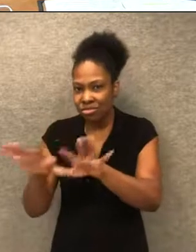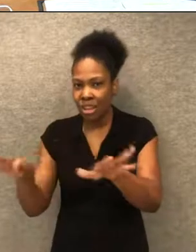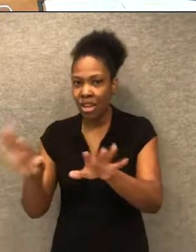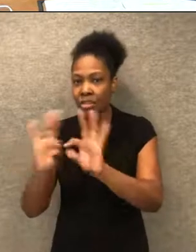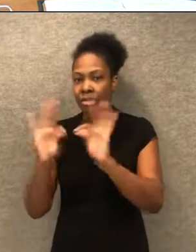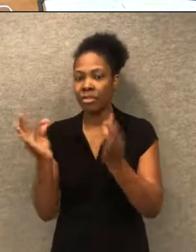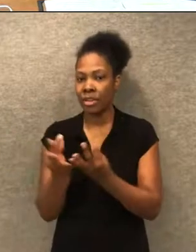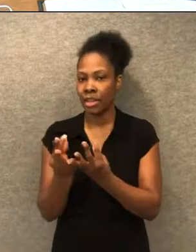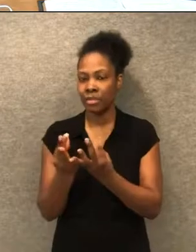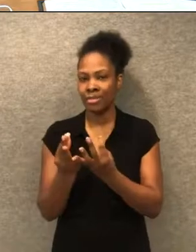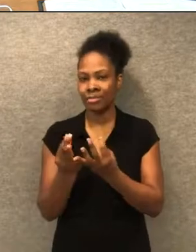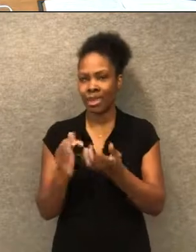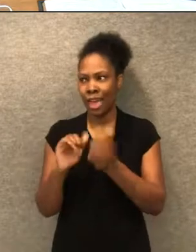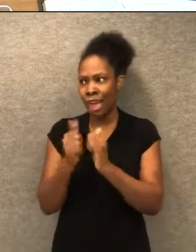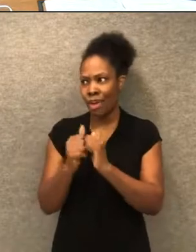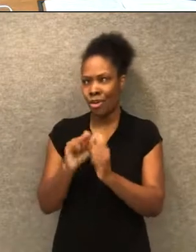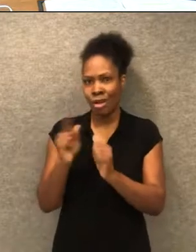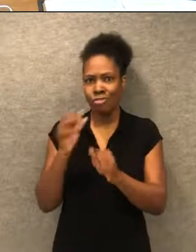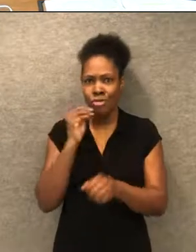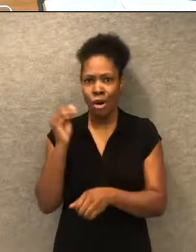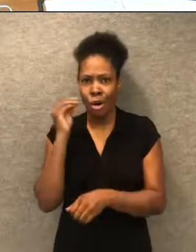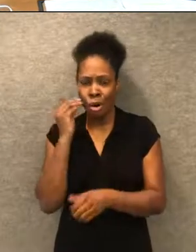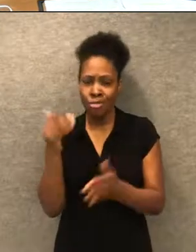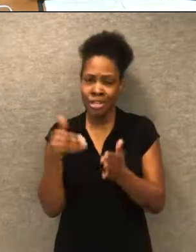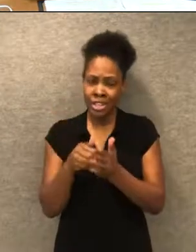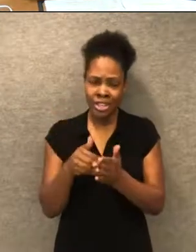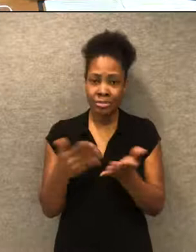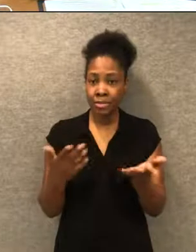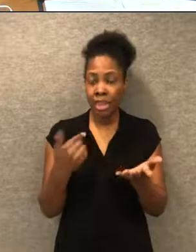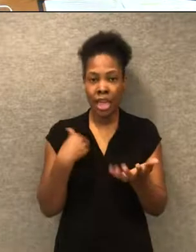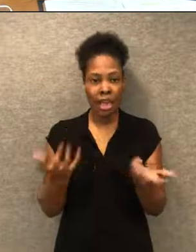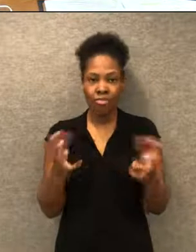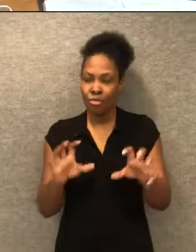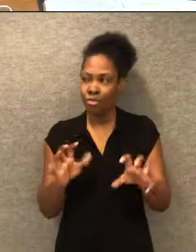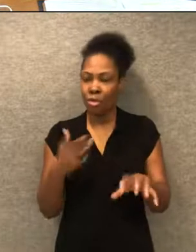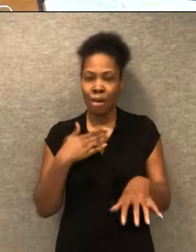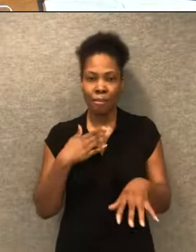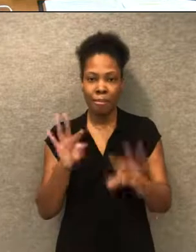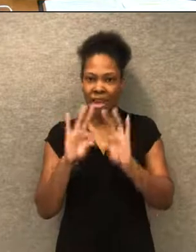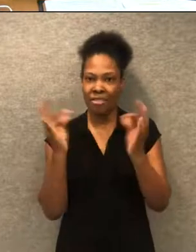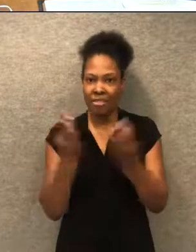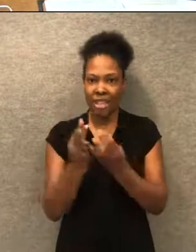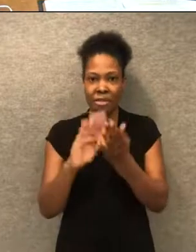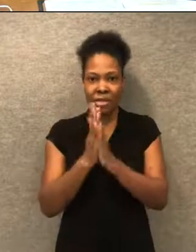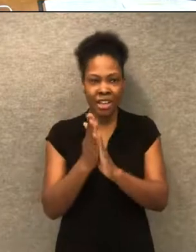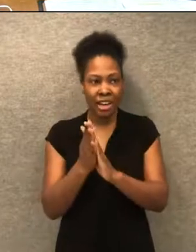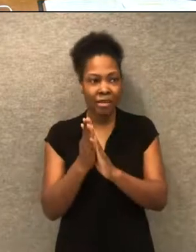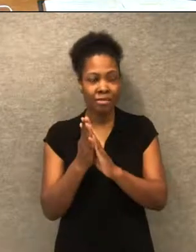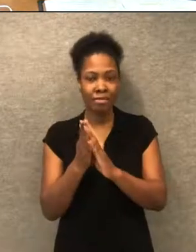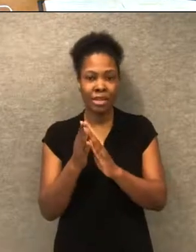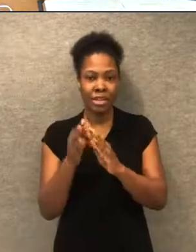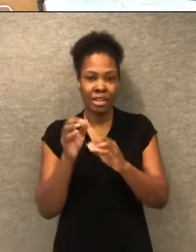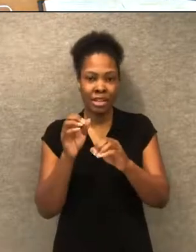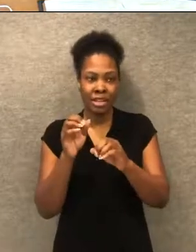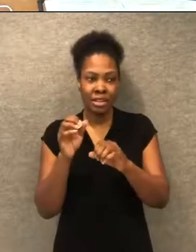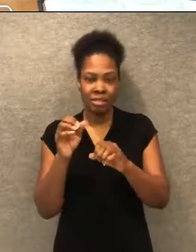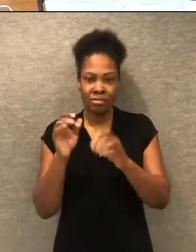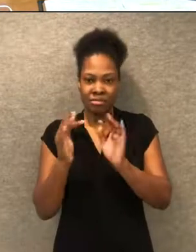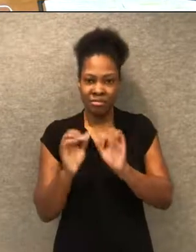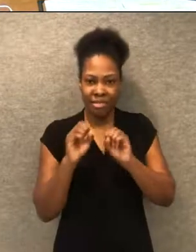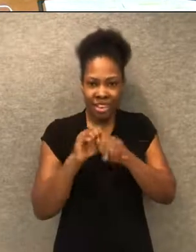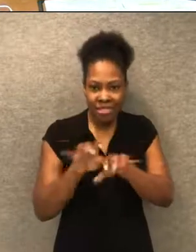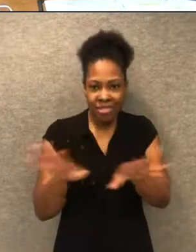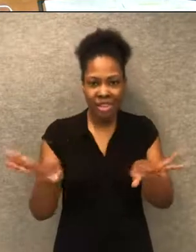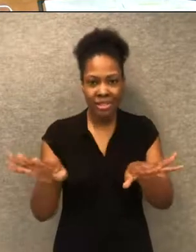afraid to, if I do this or do that, I don't want my family to get affected. I'm gonna keep my kids home. I'm gonna keep away